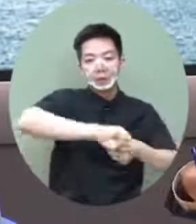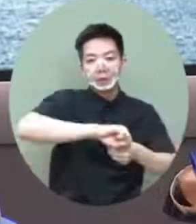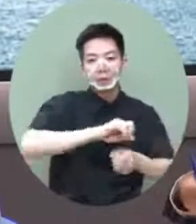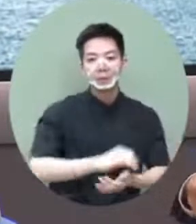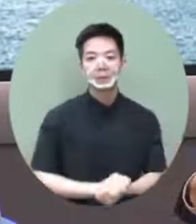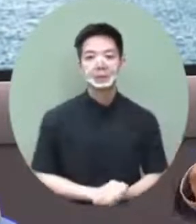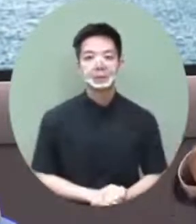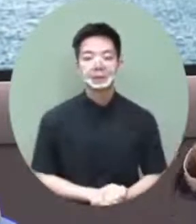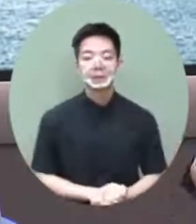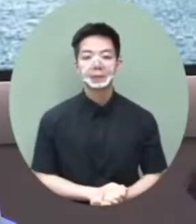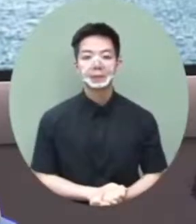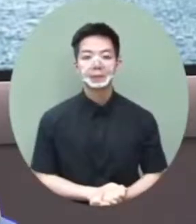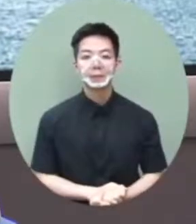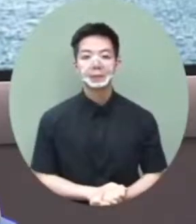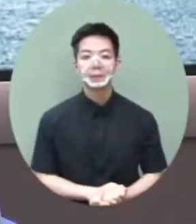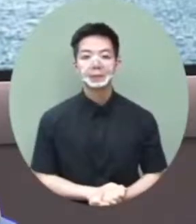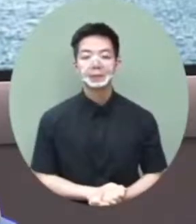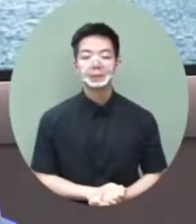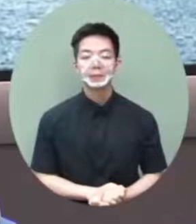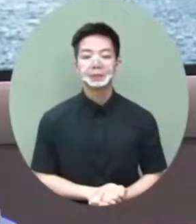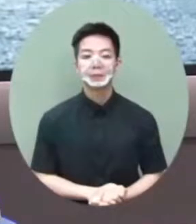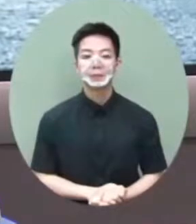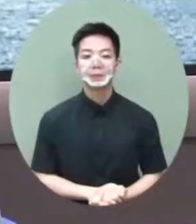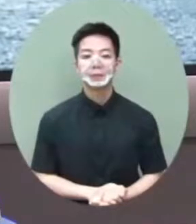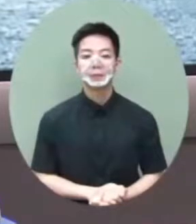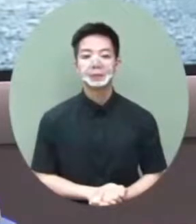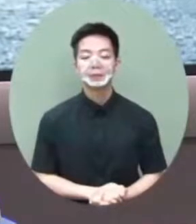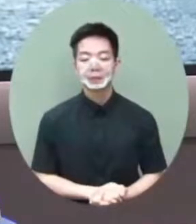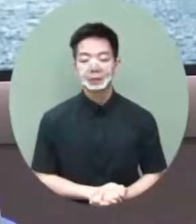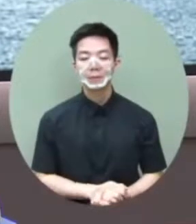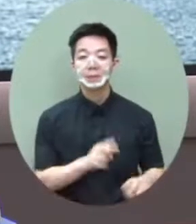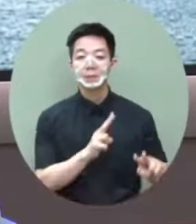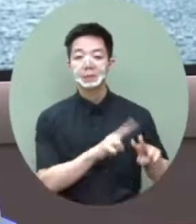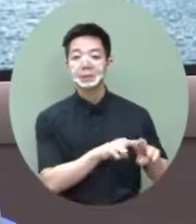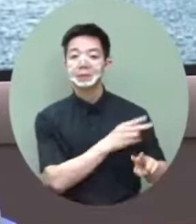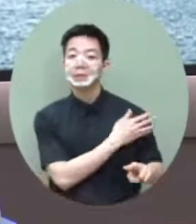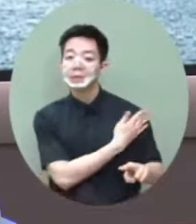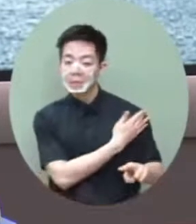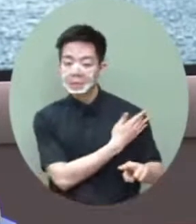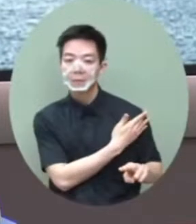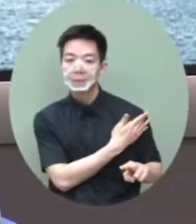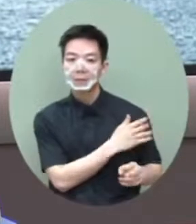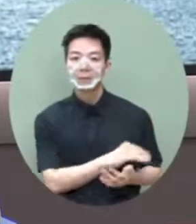for example staff room changing facilities, etc.